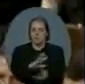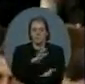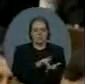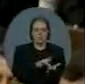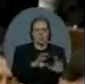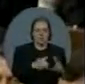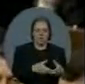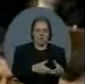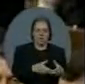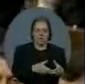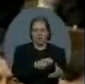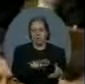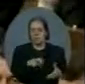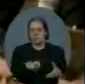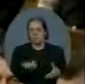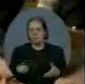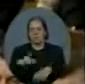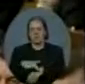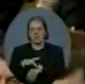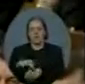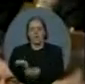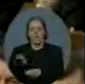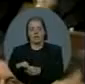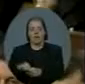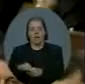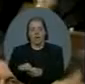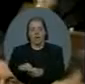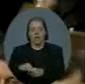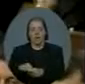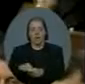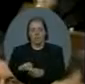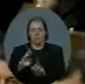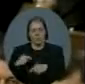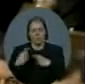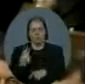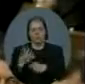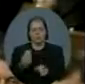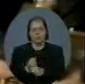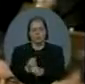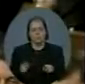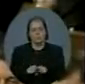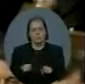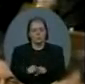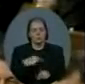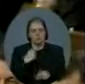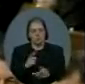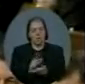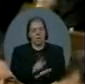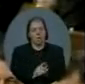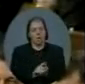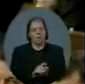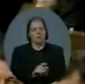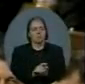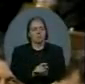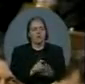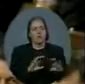ridings. It's been going on for years. Duff Conacher said that on television. He said it's legal. Parties can donate as much as they want to a local candidate, and they often do